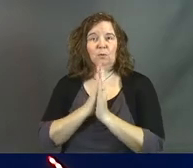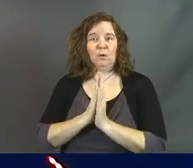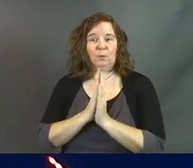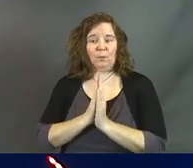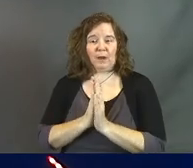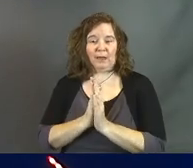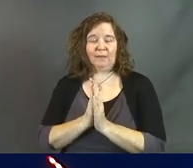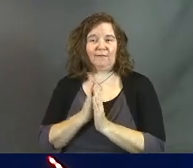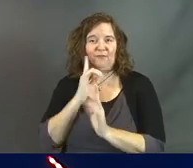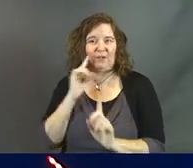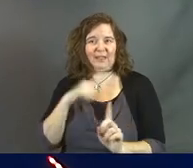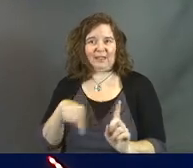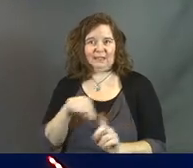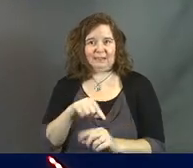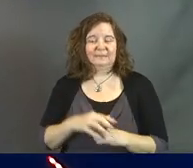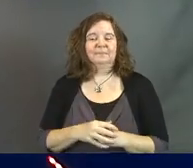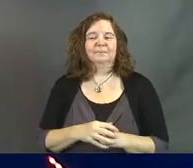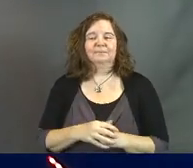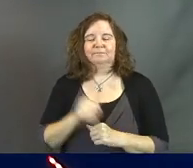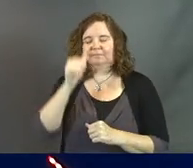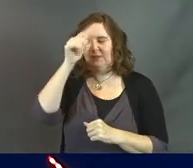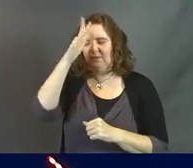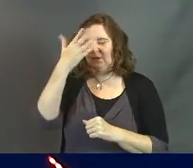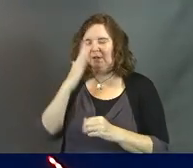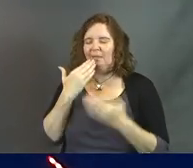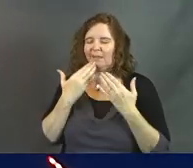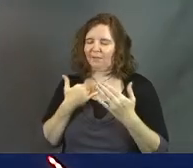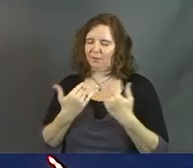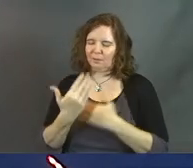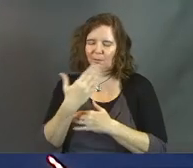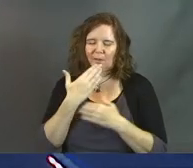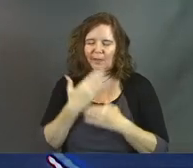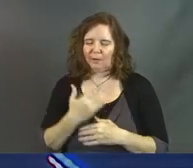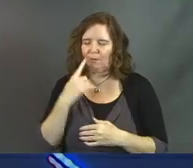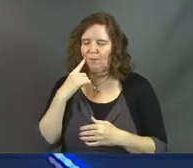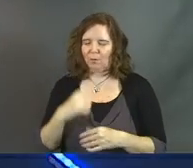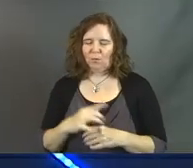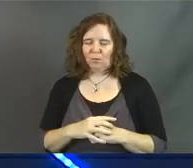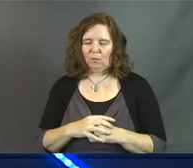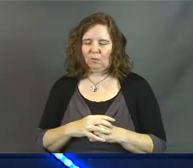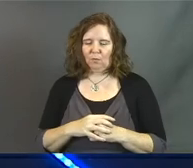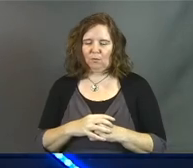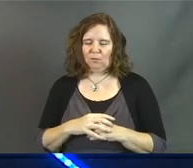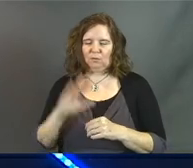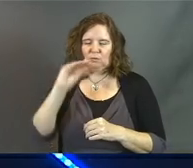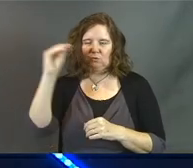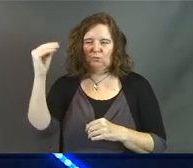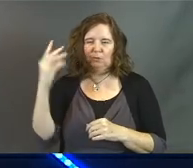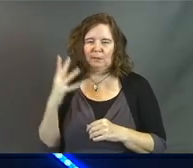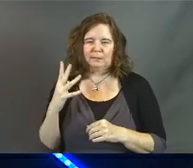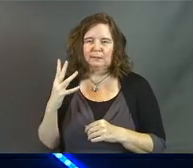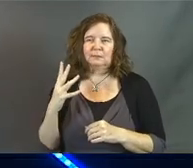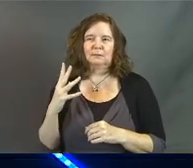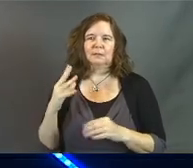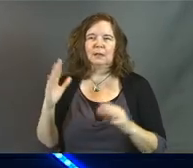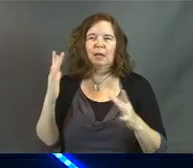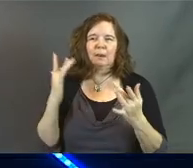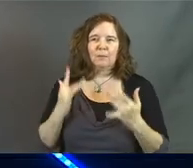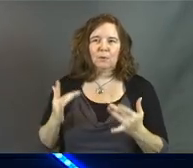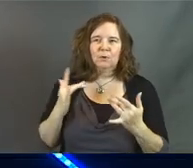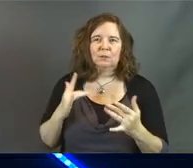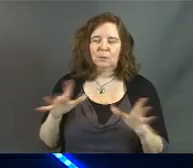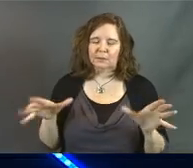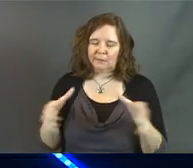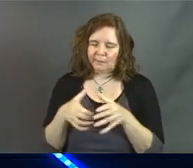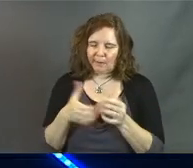over these. Father God, thank you for this morning. Thank you for your grace and mercy. God, that we just get